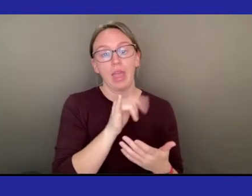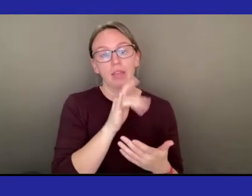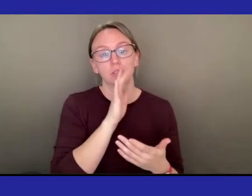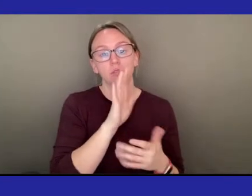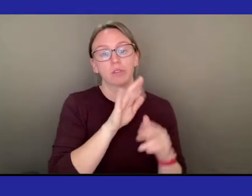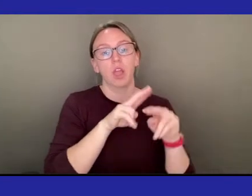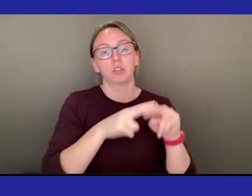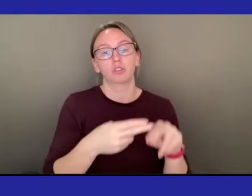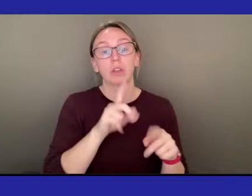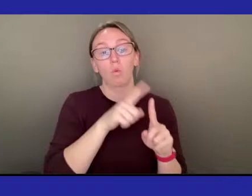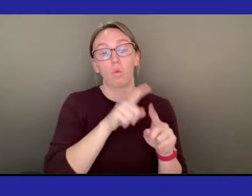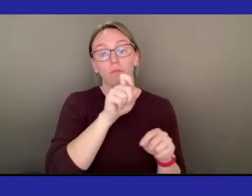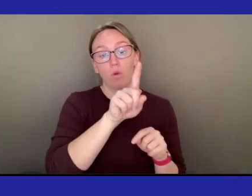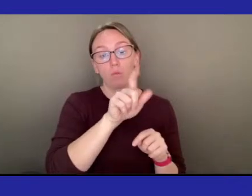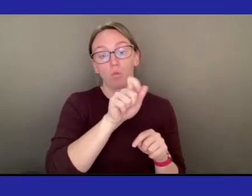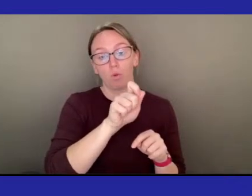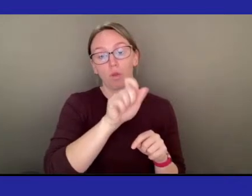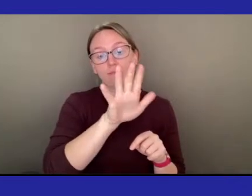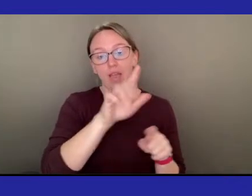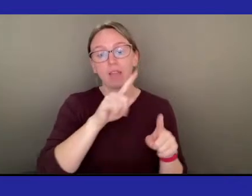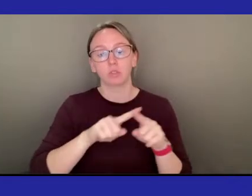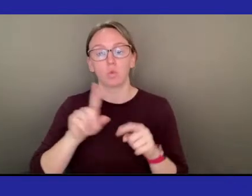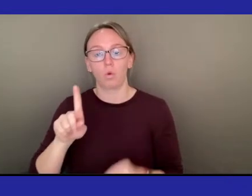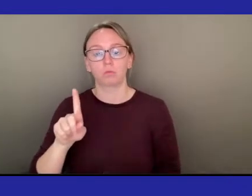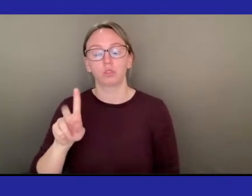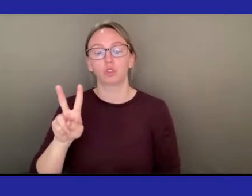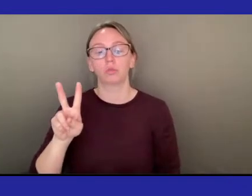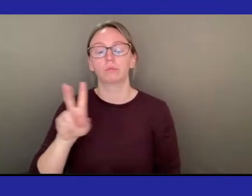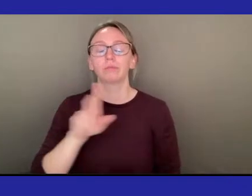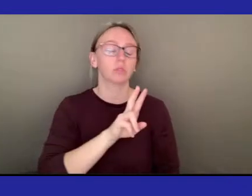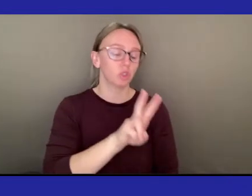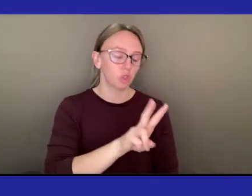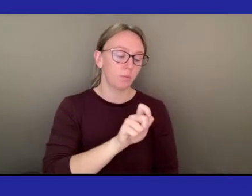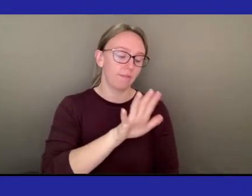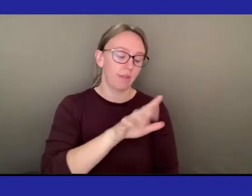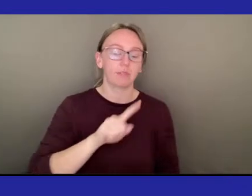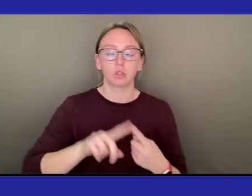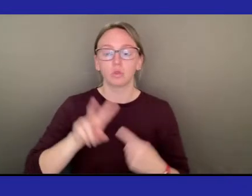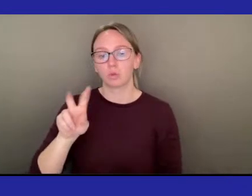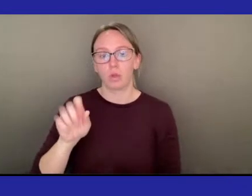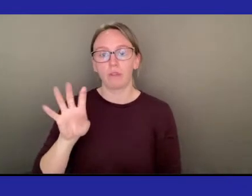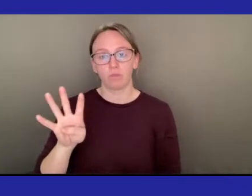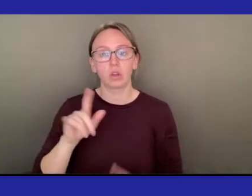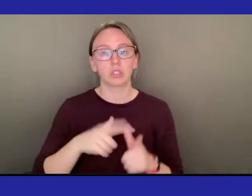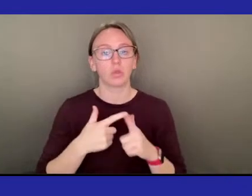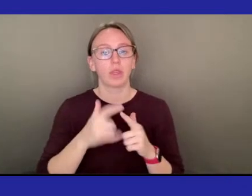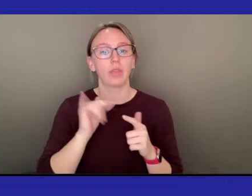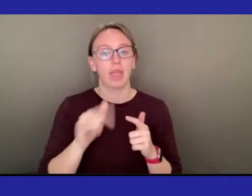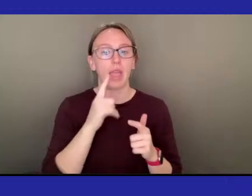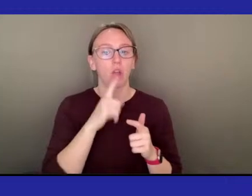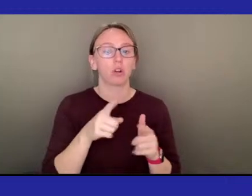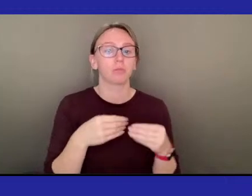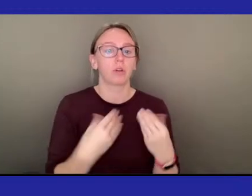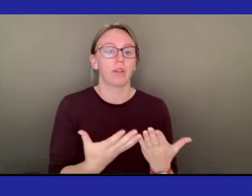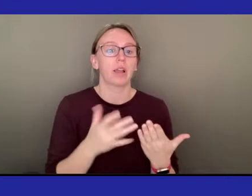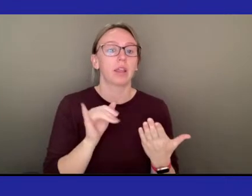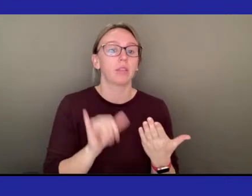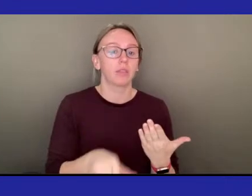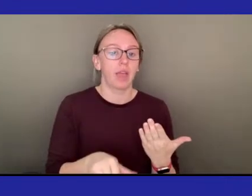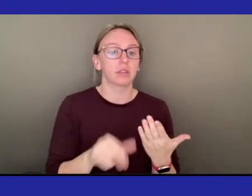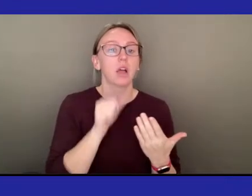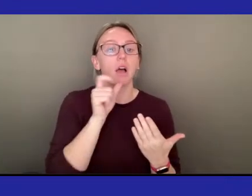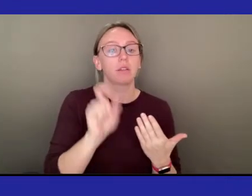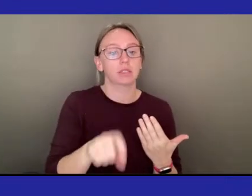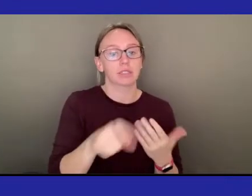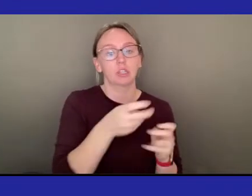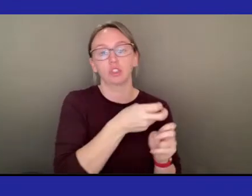hard work on preventing unnecessary transfers to our emergency departments there. Go to the next slide. Oh, Rita,